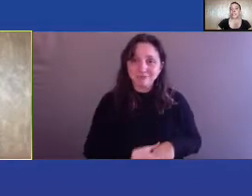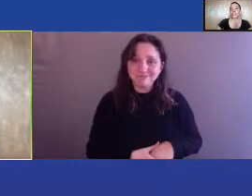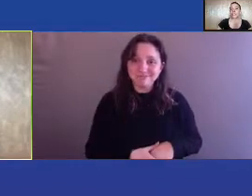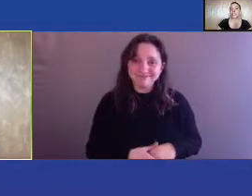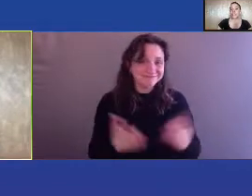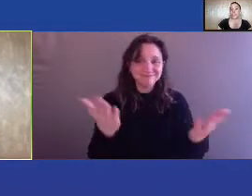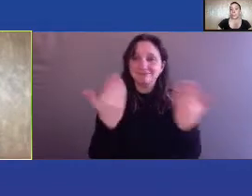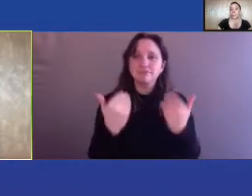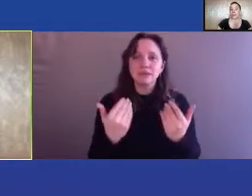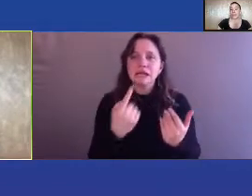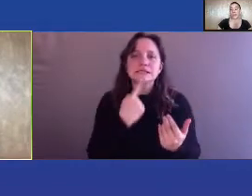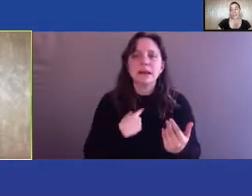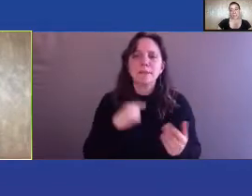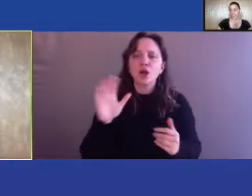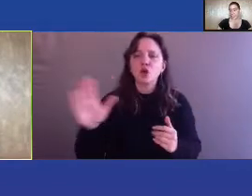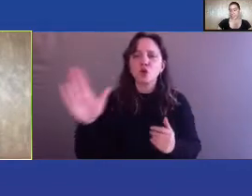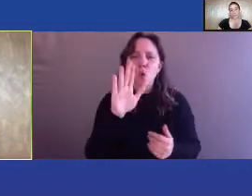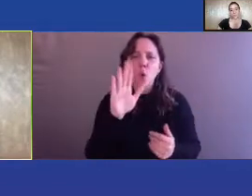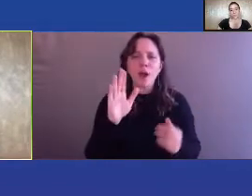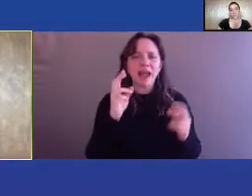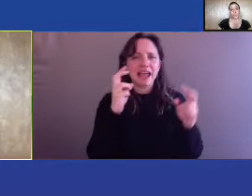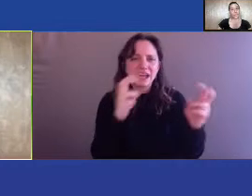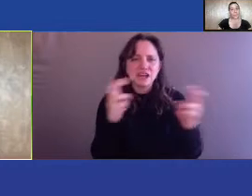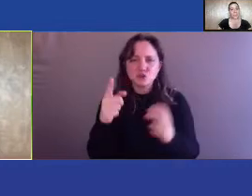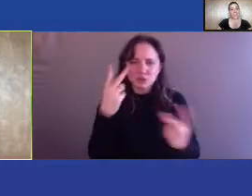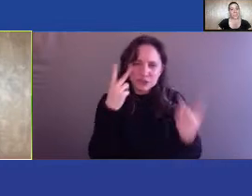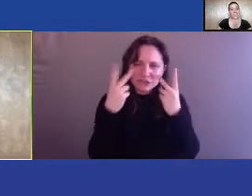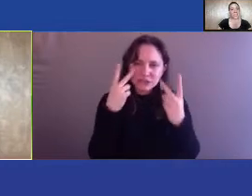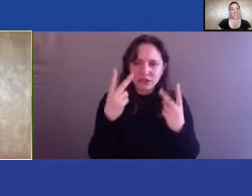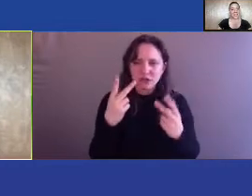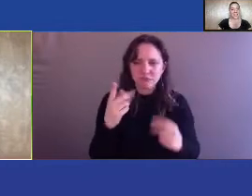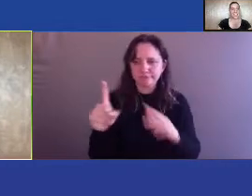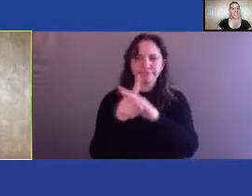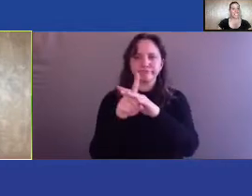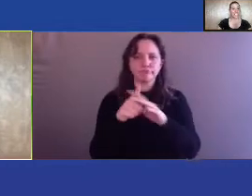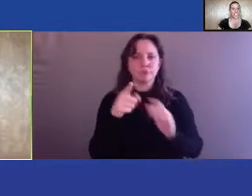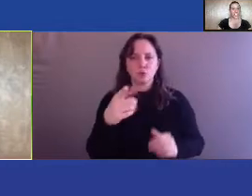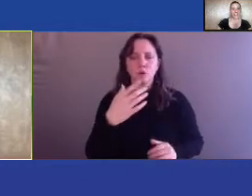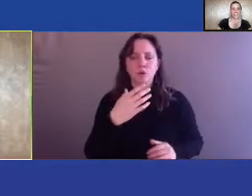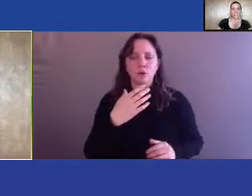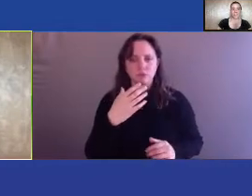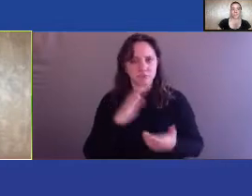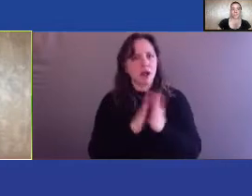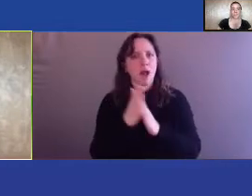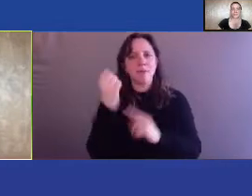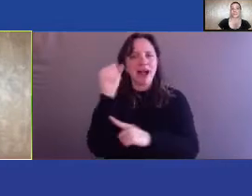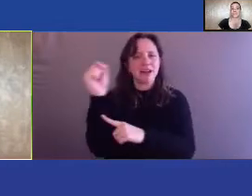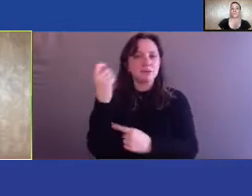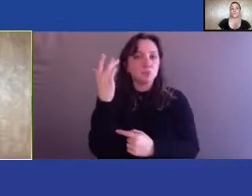that concern you as an activist? You can drop some ideas into the chat.